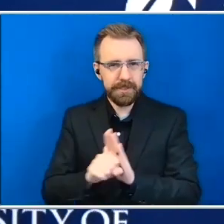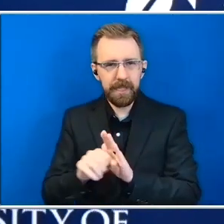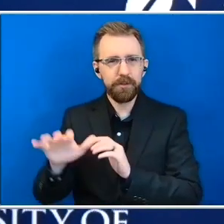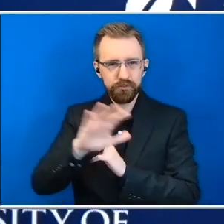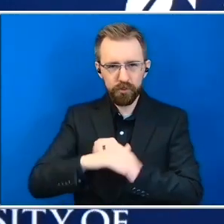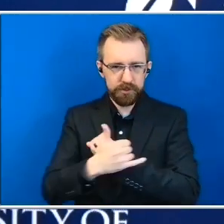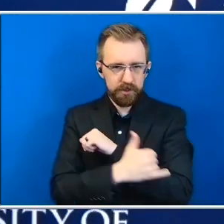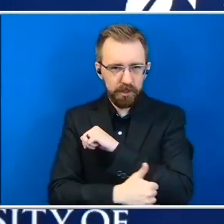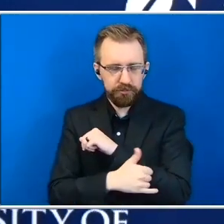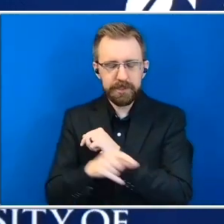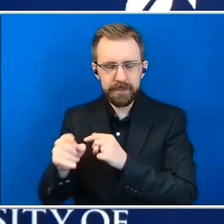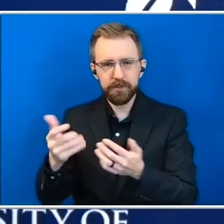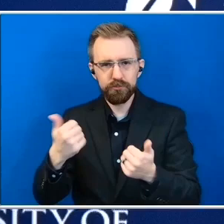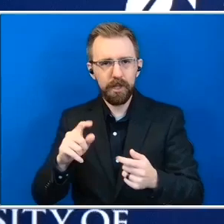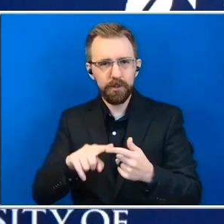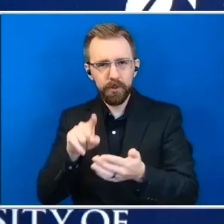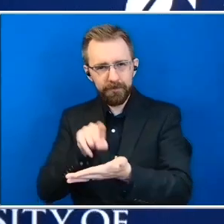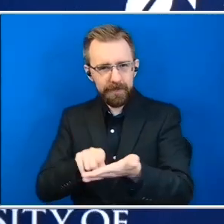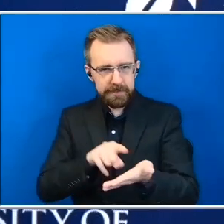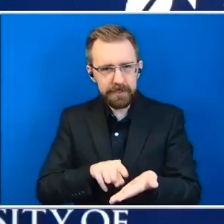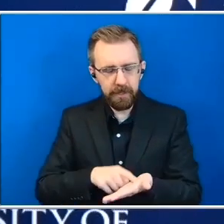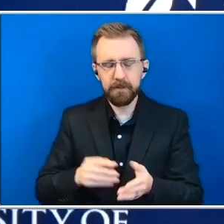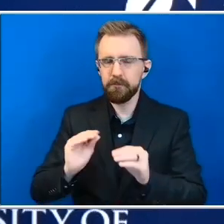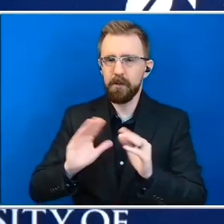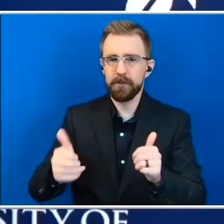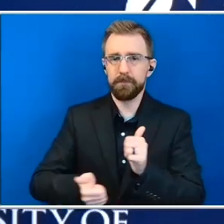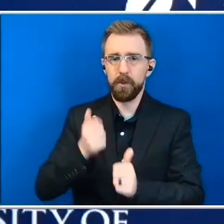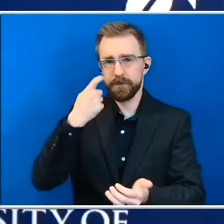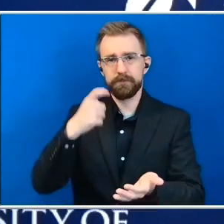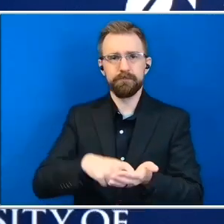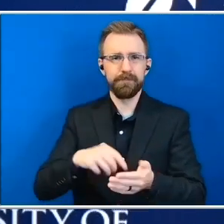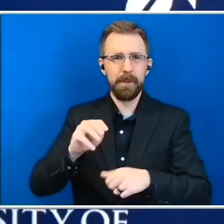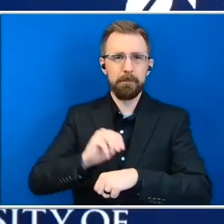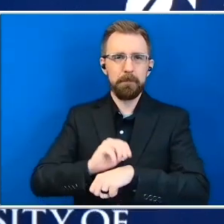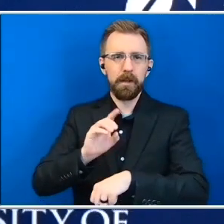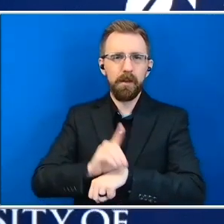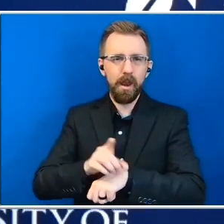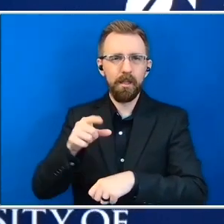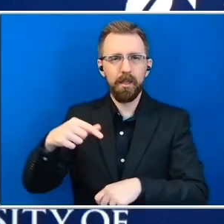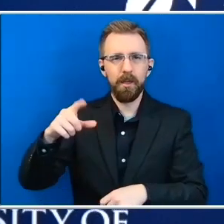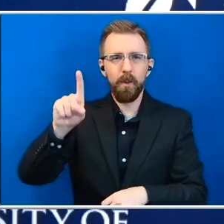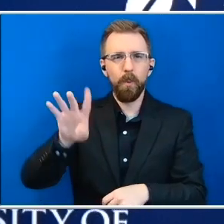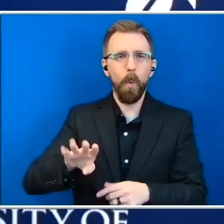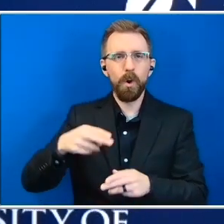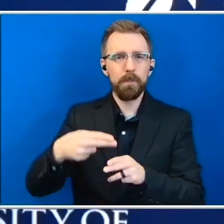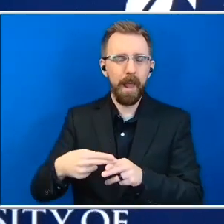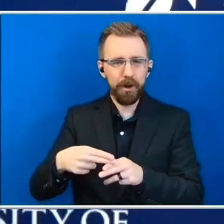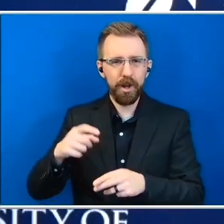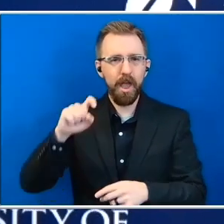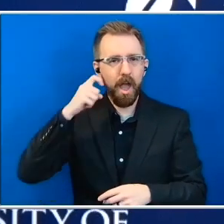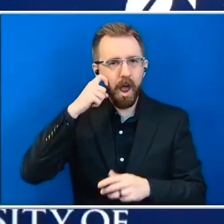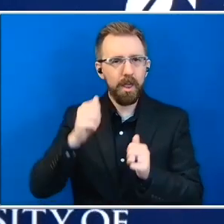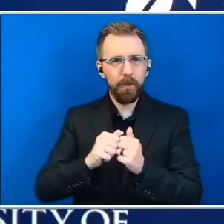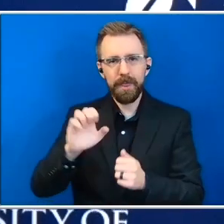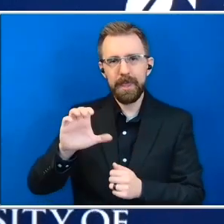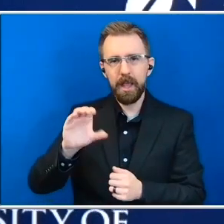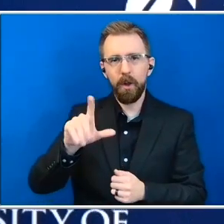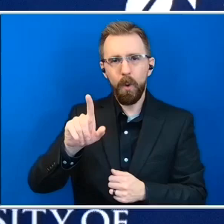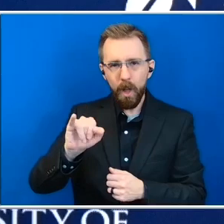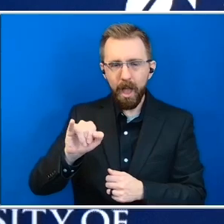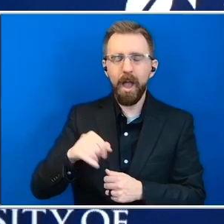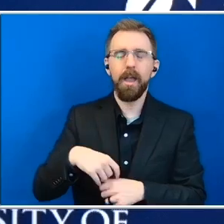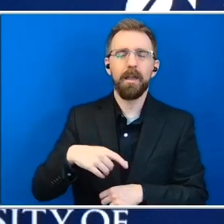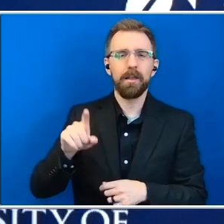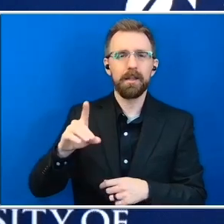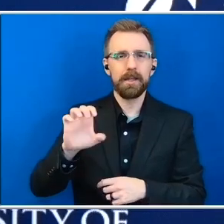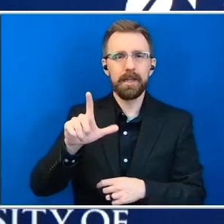and investigating. Obviously, the most notable was the McDonald's Quarter Pounder onions with E. coli, the deli sliced meats with Listeria,